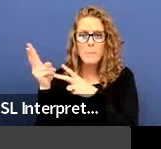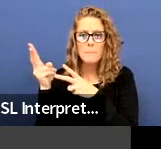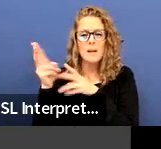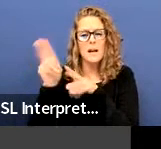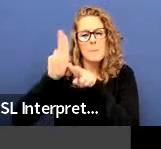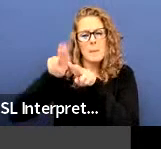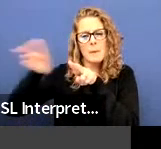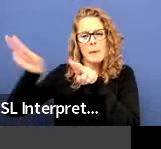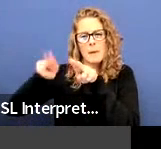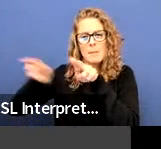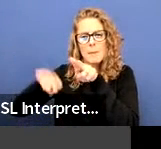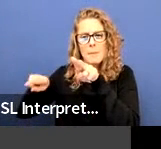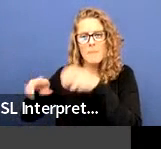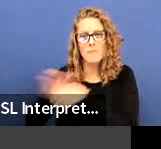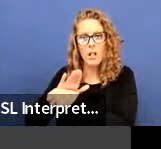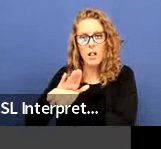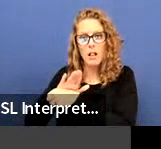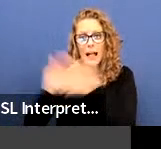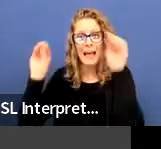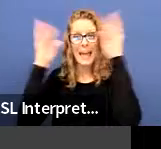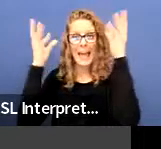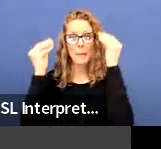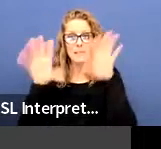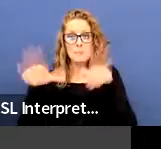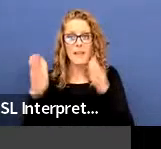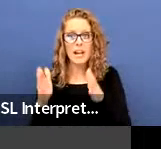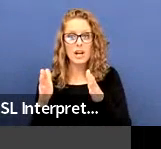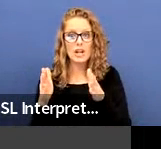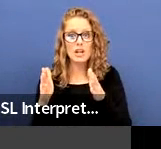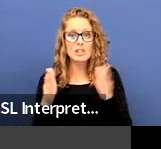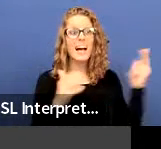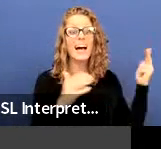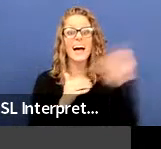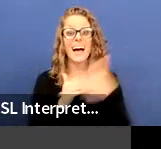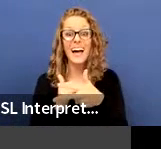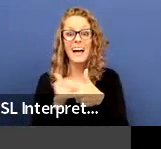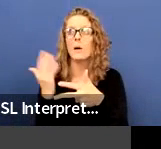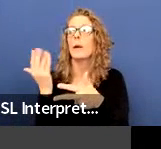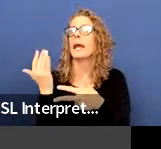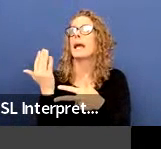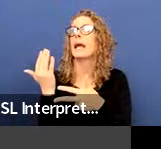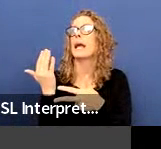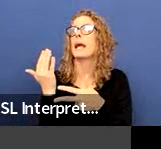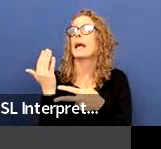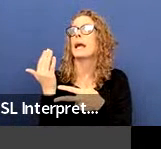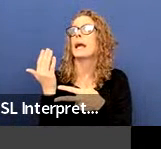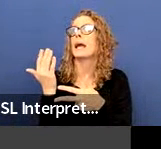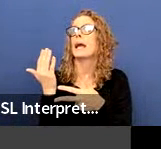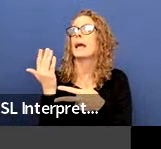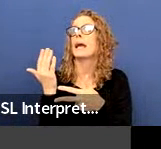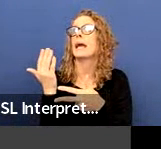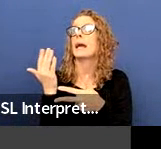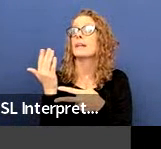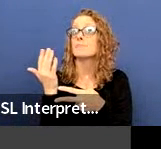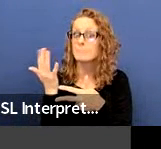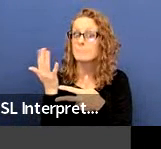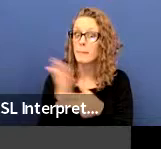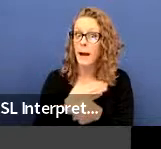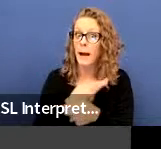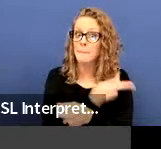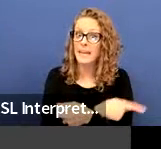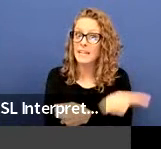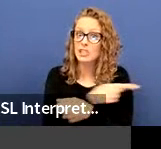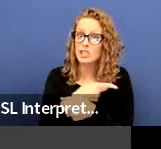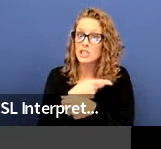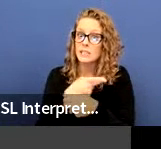and our ambulance providers are waiting in the hospital, waiting to give their patient